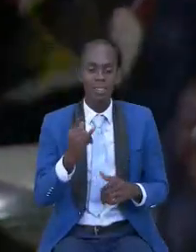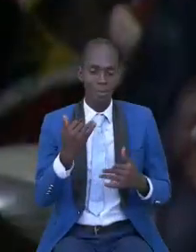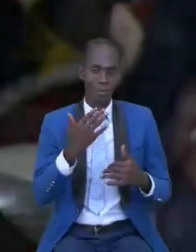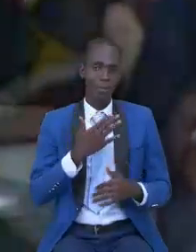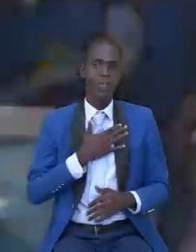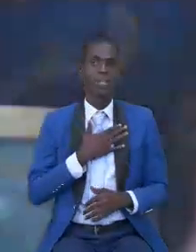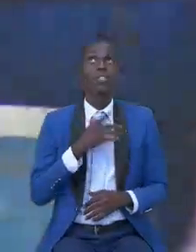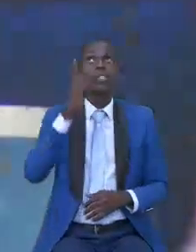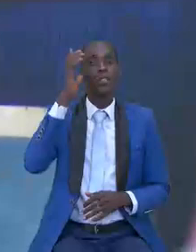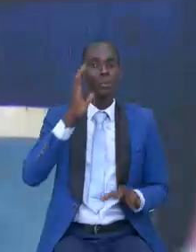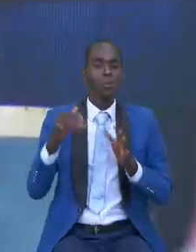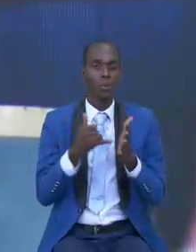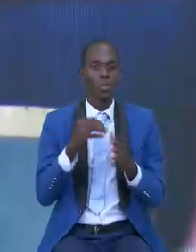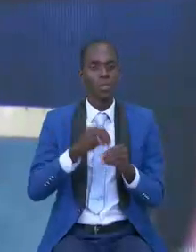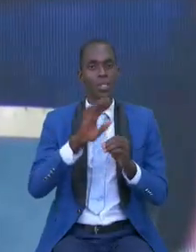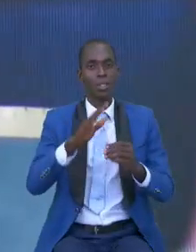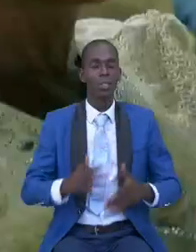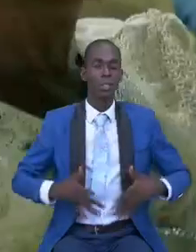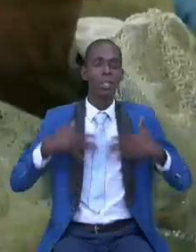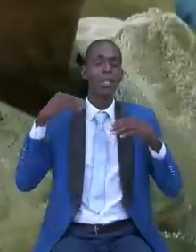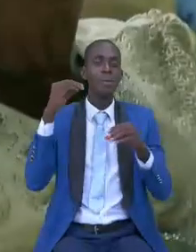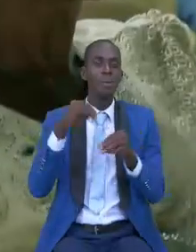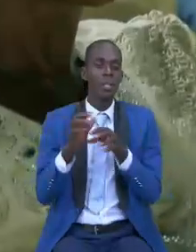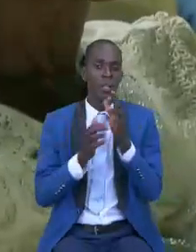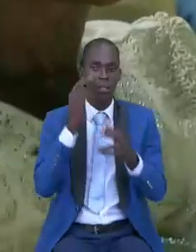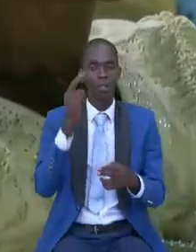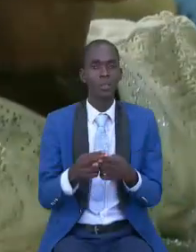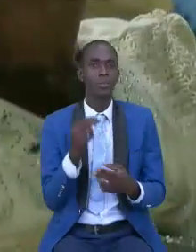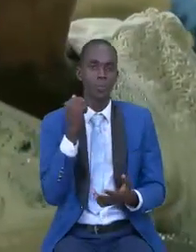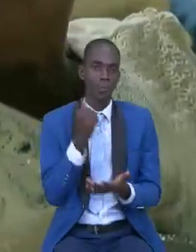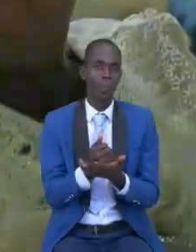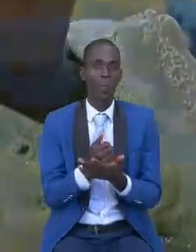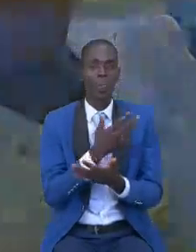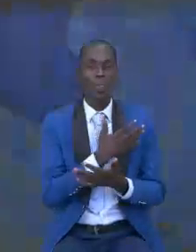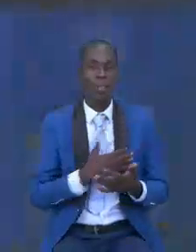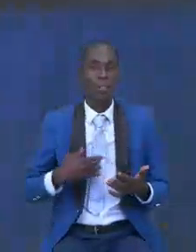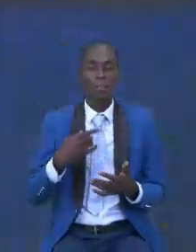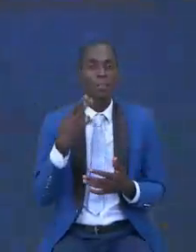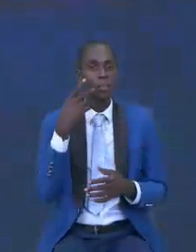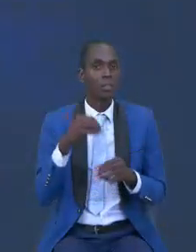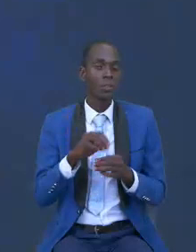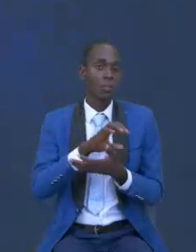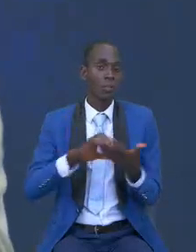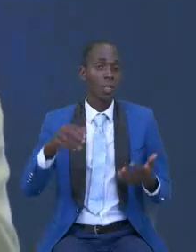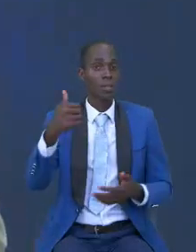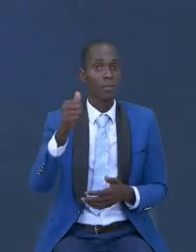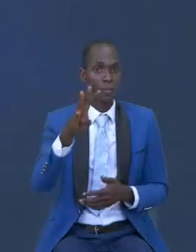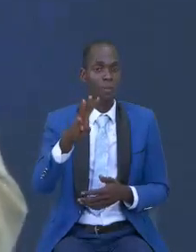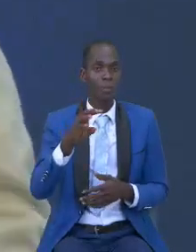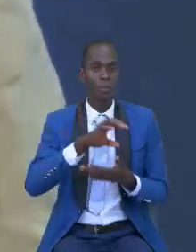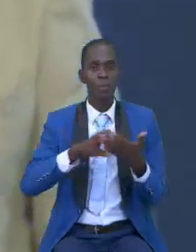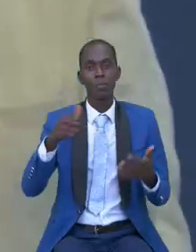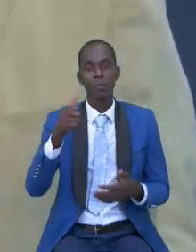He will do it in your life in Jesus' name. And then we're told in verse 14, look at verse 14,